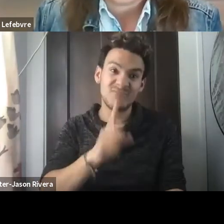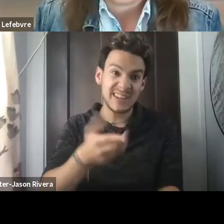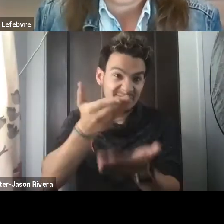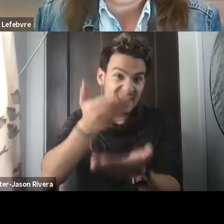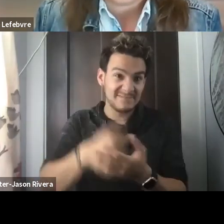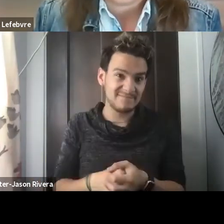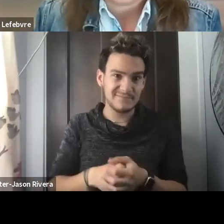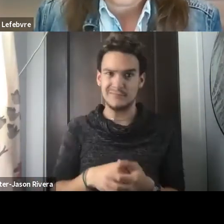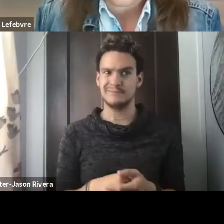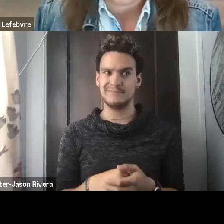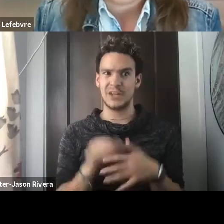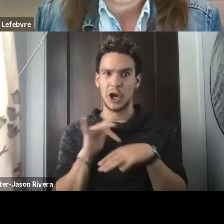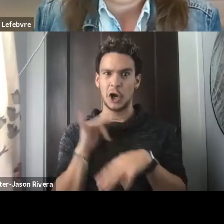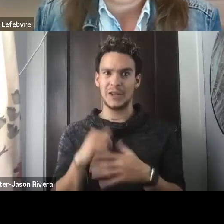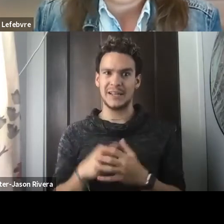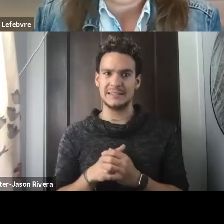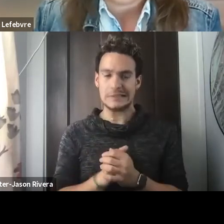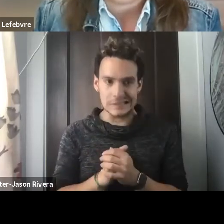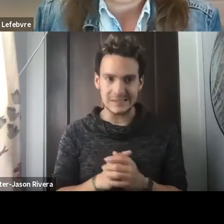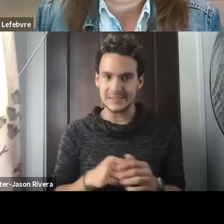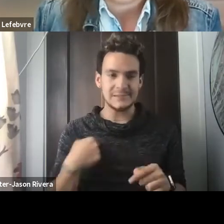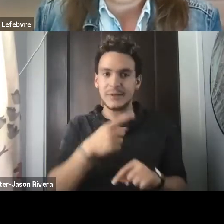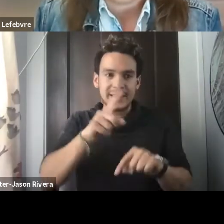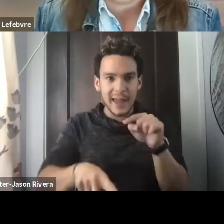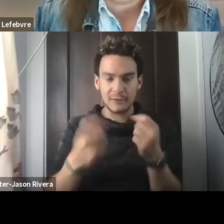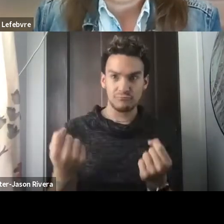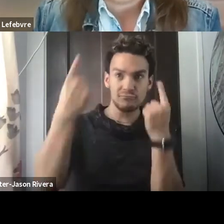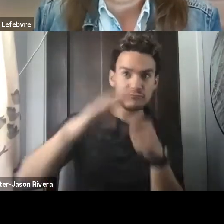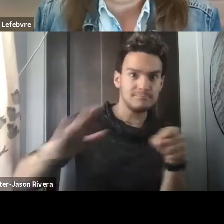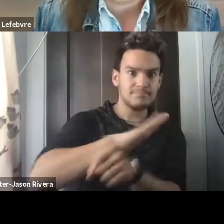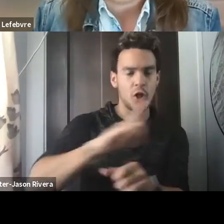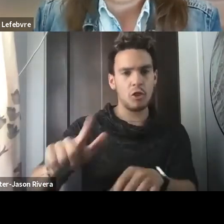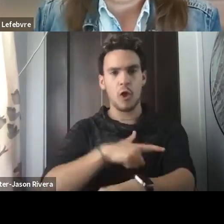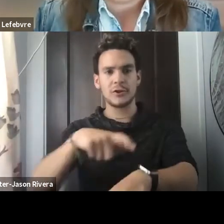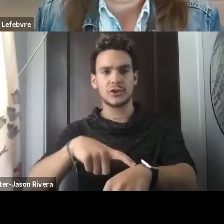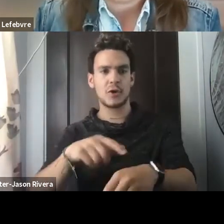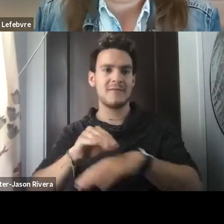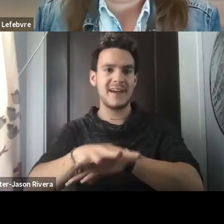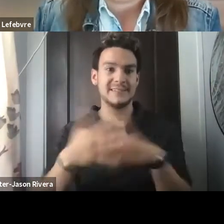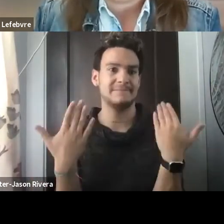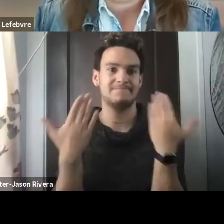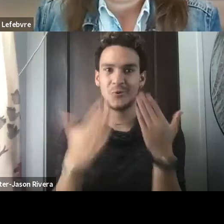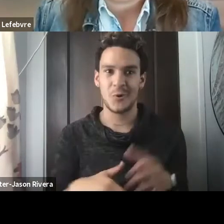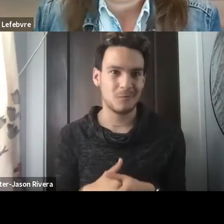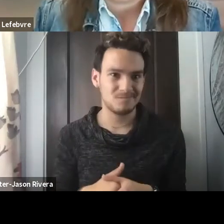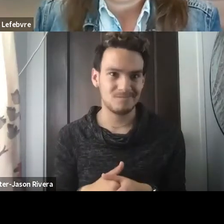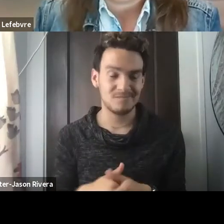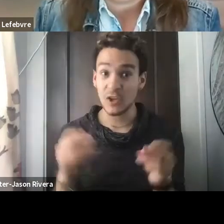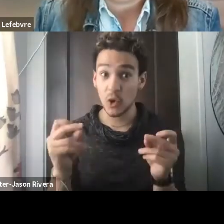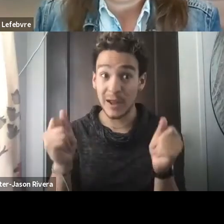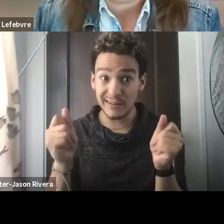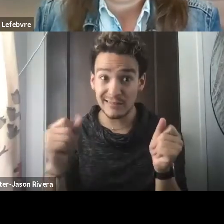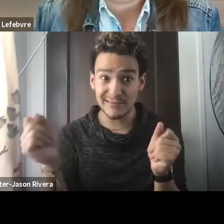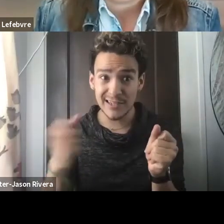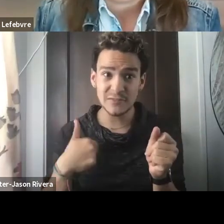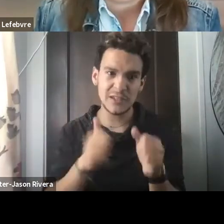too early in the cycle to really understand what the long-term effects are going to be. Yes, it's very quick. We can all